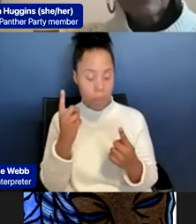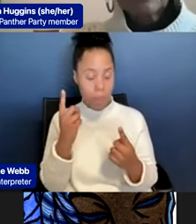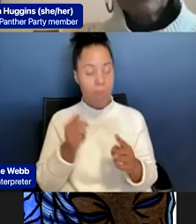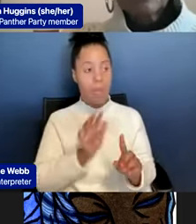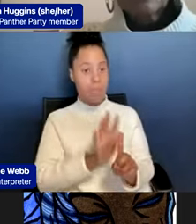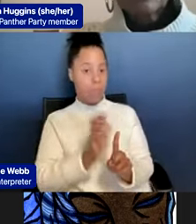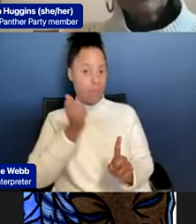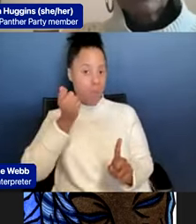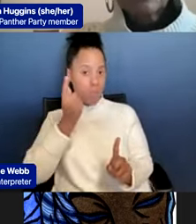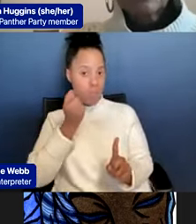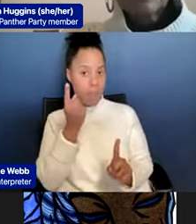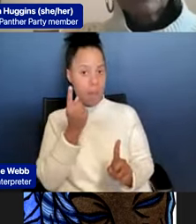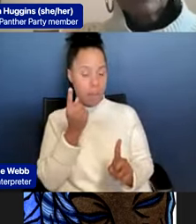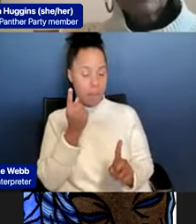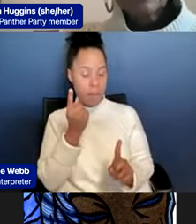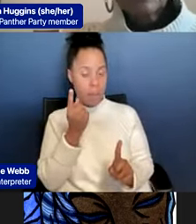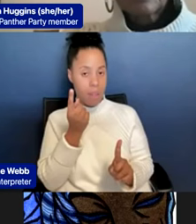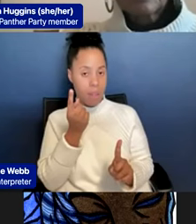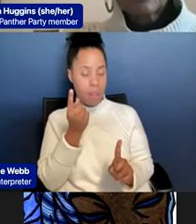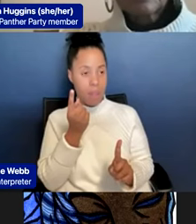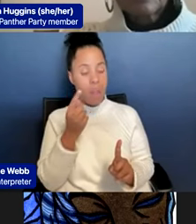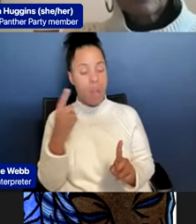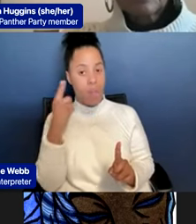philosophy, that the idealist thought